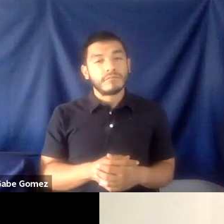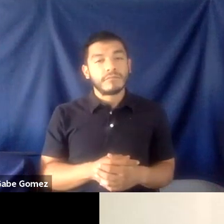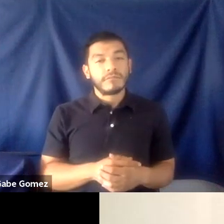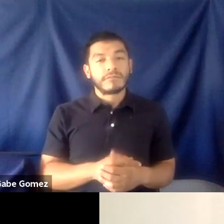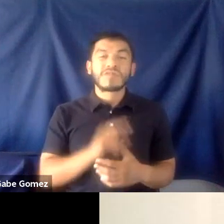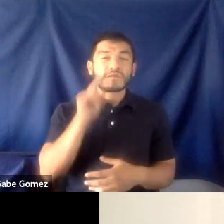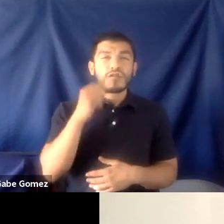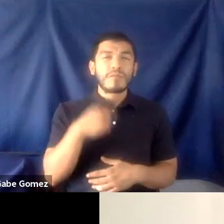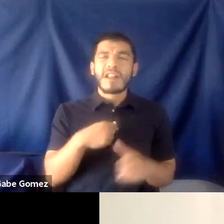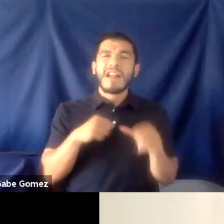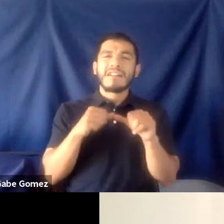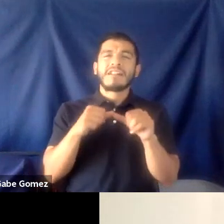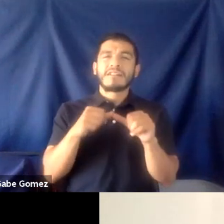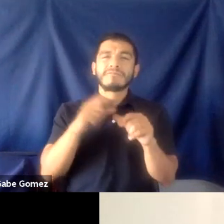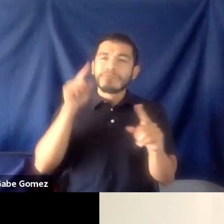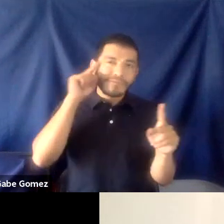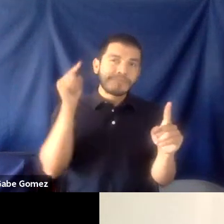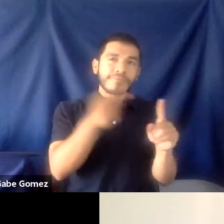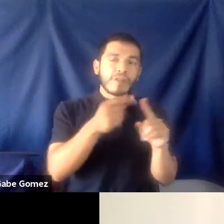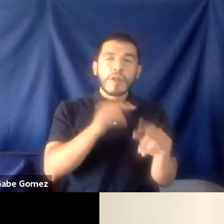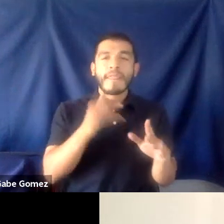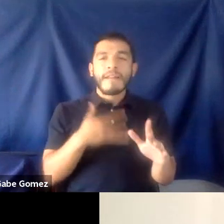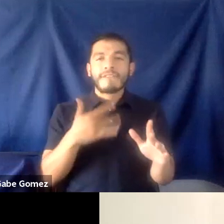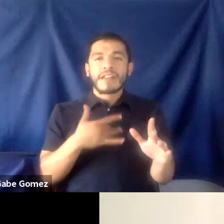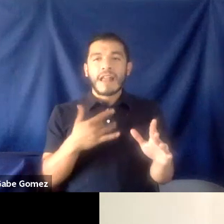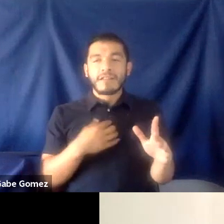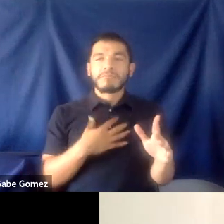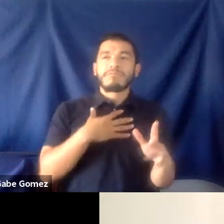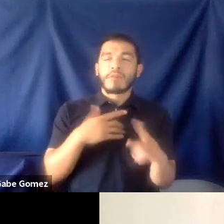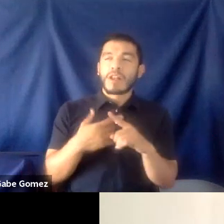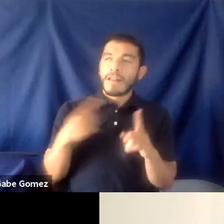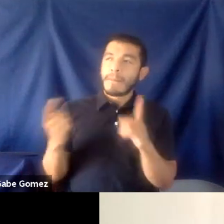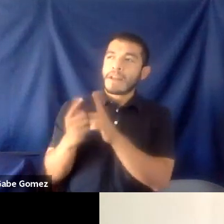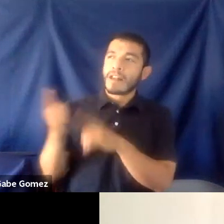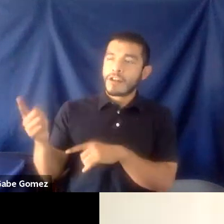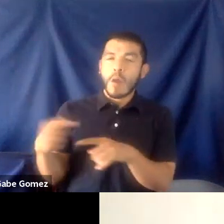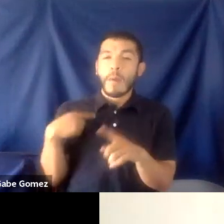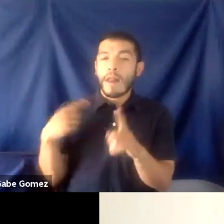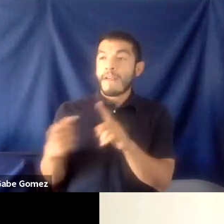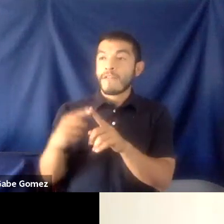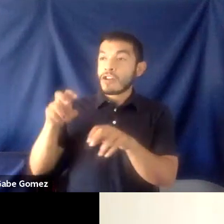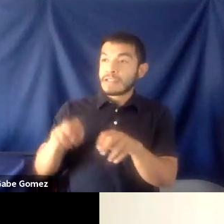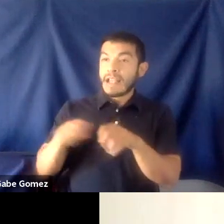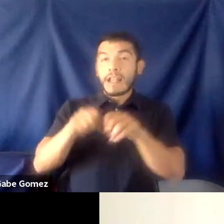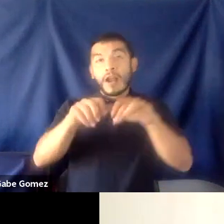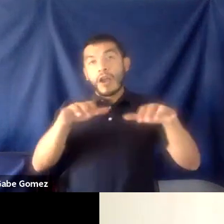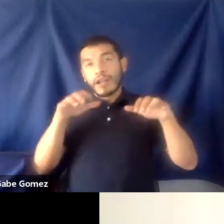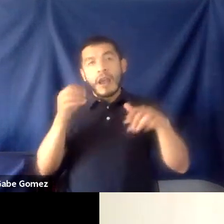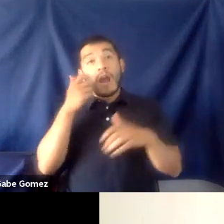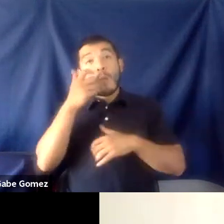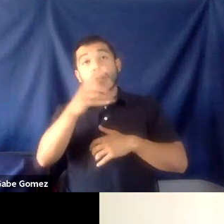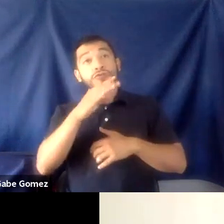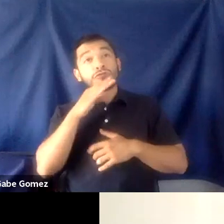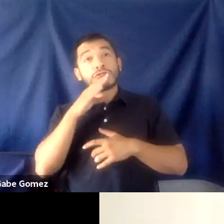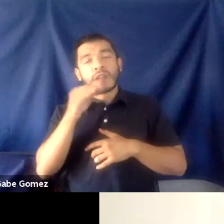I kept coming back to the feeling I got when I first met Grace Lee Boggs, when I first sat in an audience and watched her speak and watched her mind